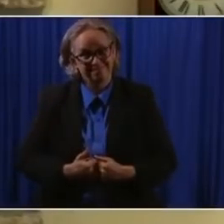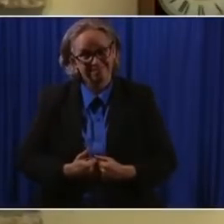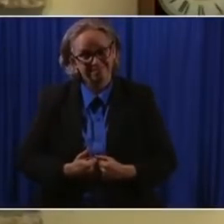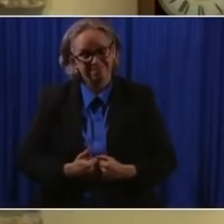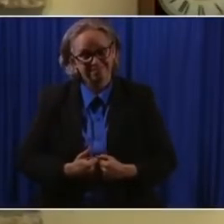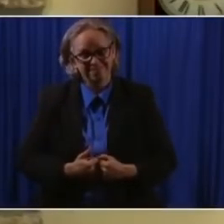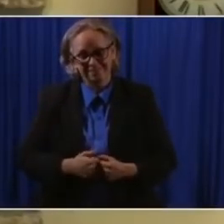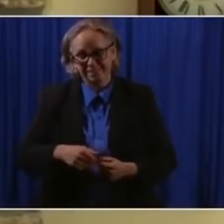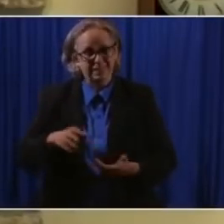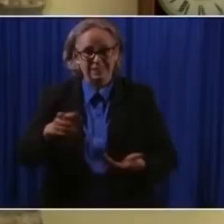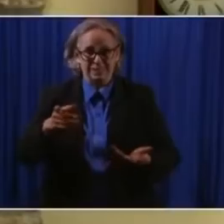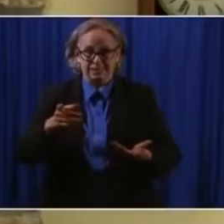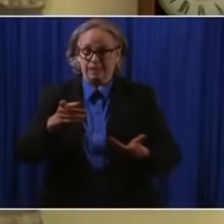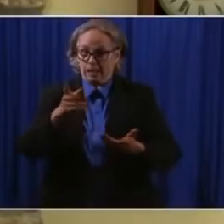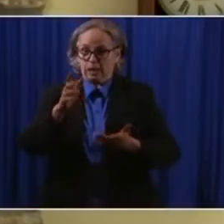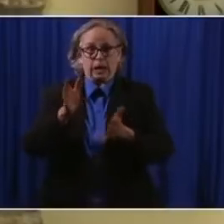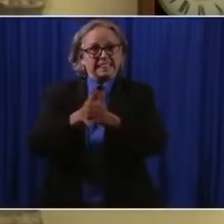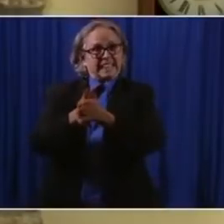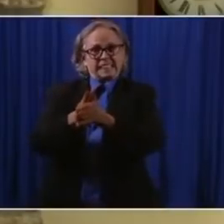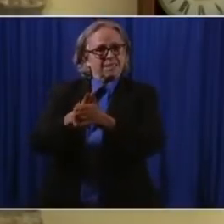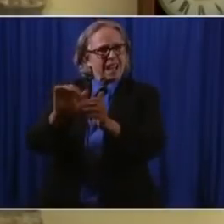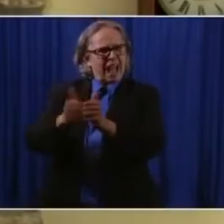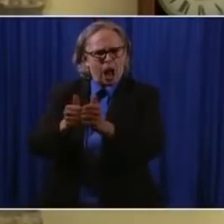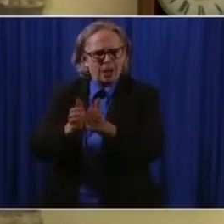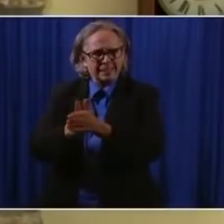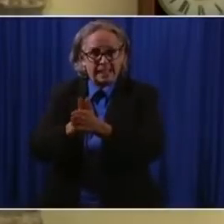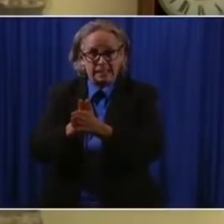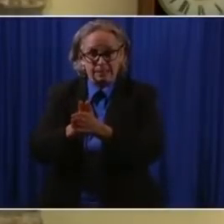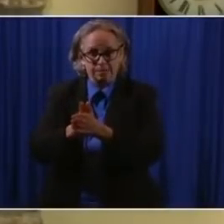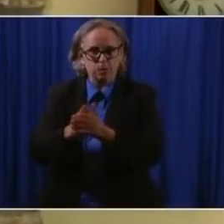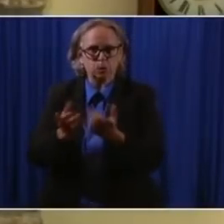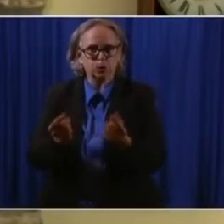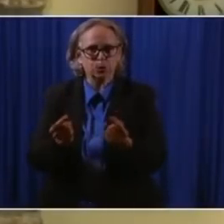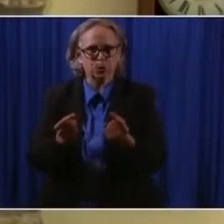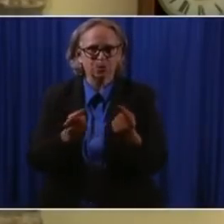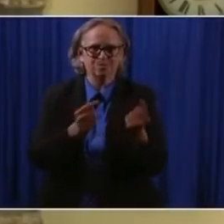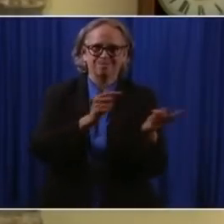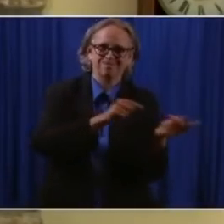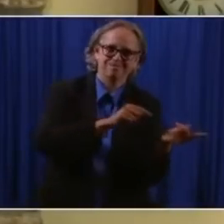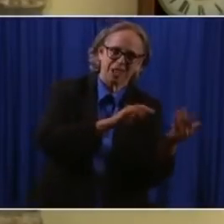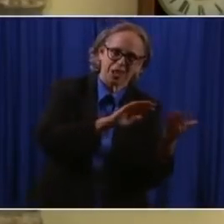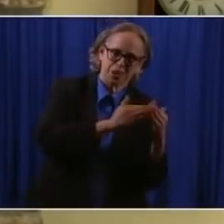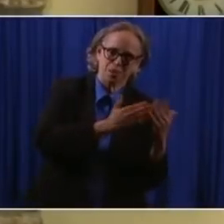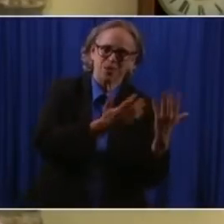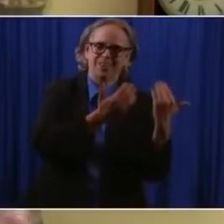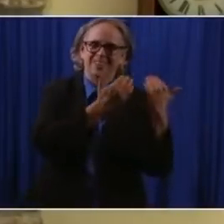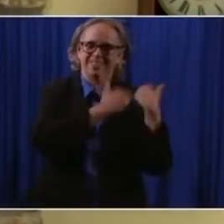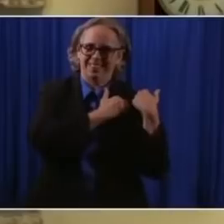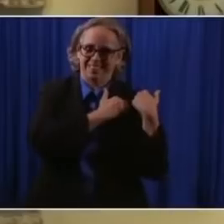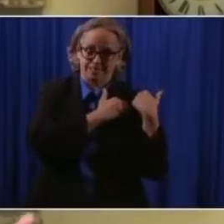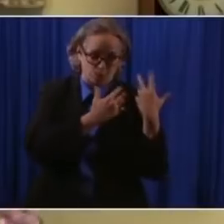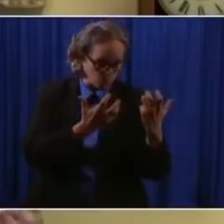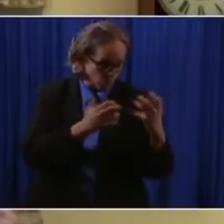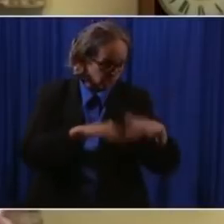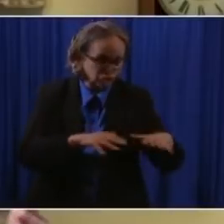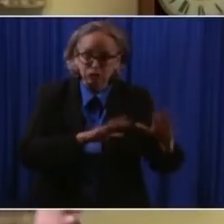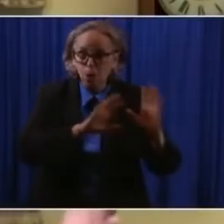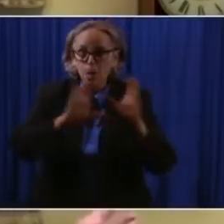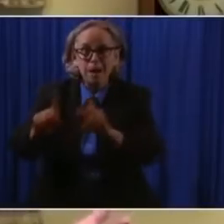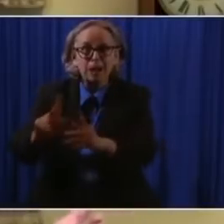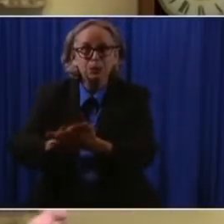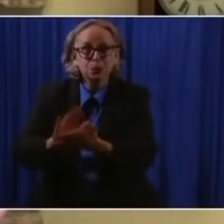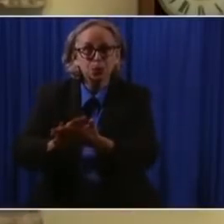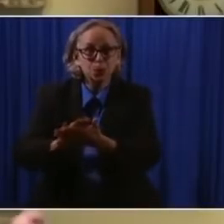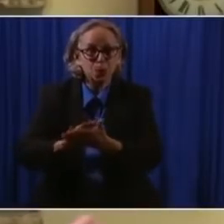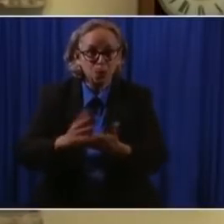incentive out there. I mean, a real incentive. Look, people want their kids back in school. They want their kids to play sports. They want